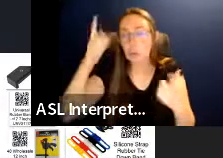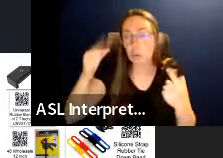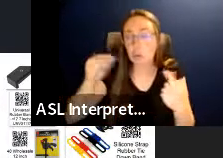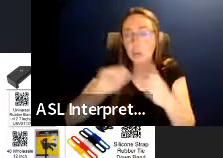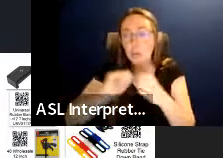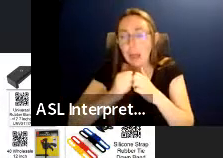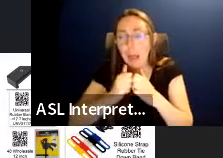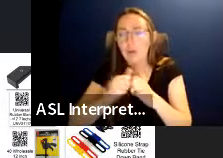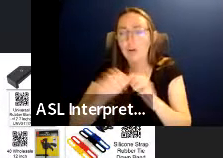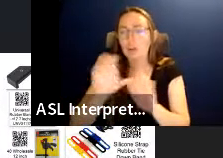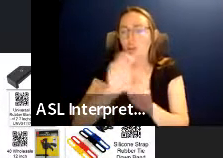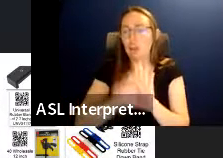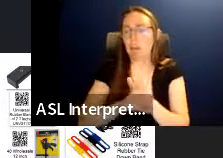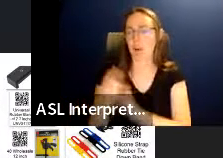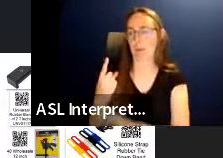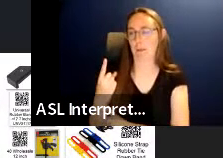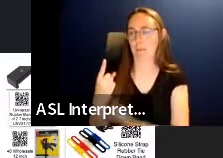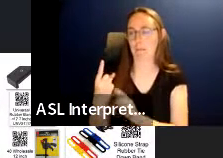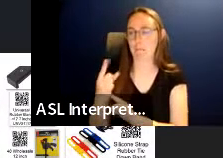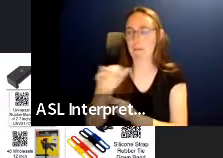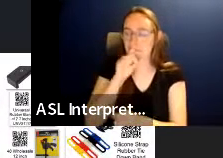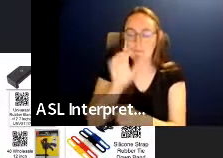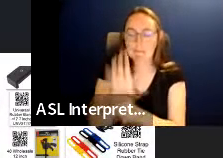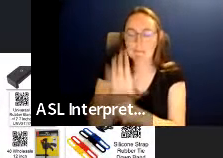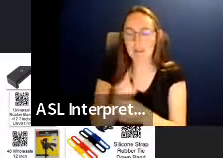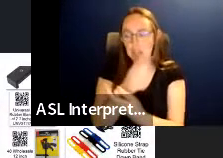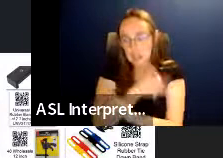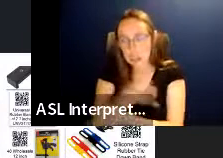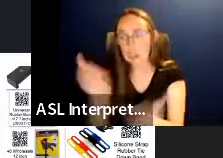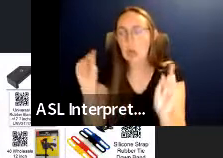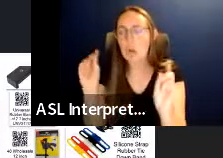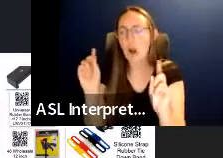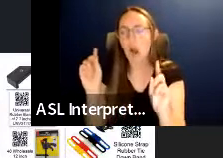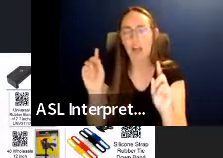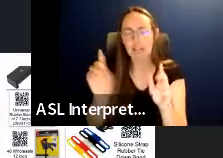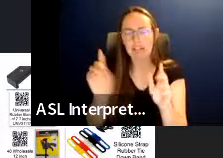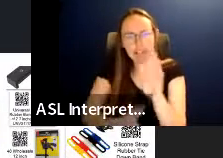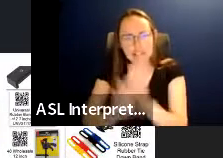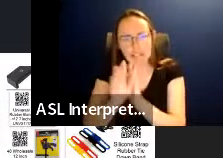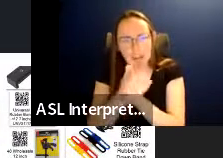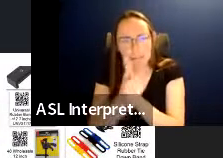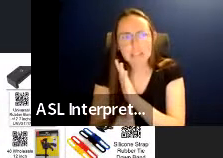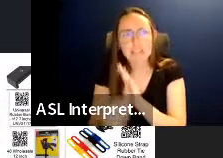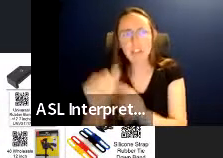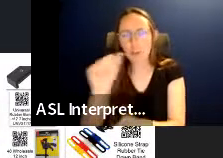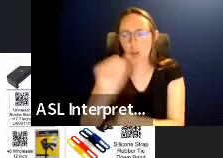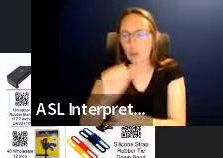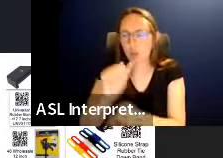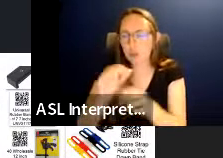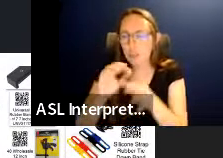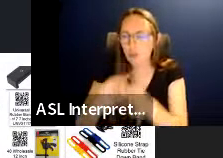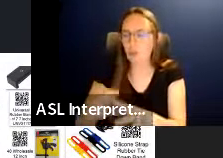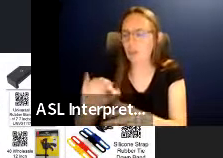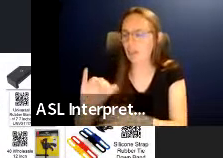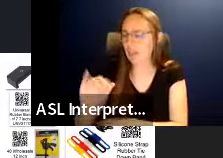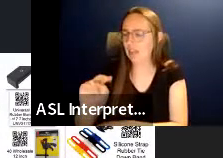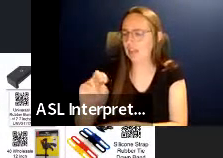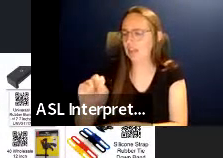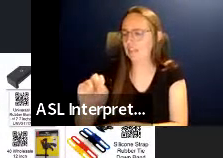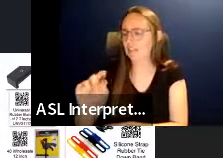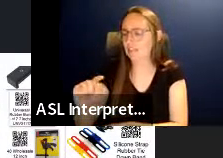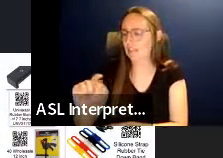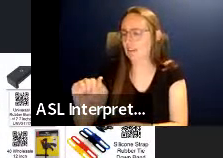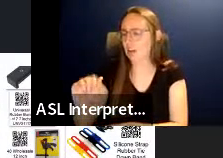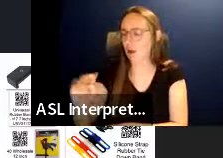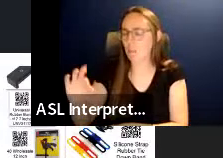you to develop skills in working with a ratcheting PVC cutter, develop skills working with Instamorph and working